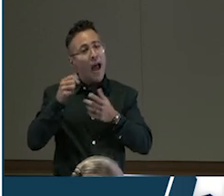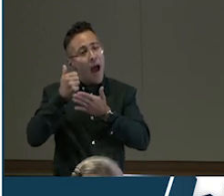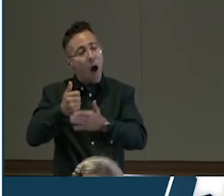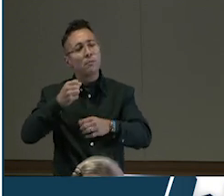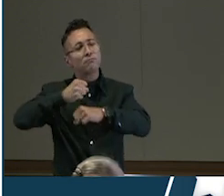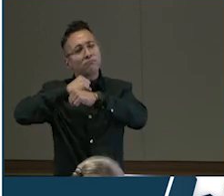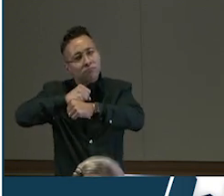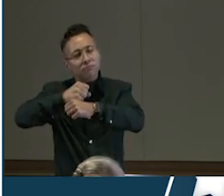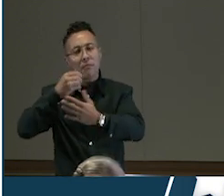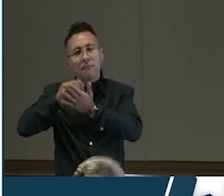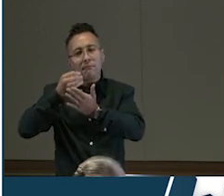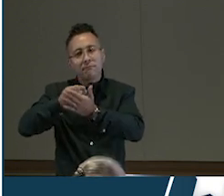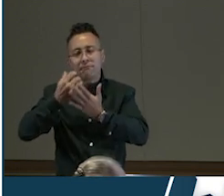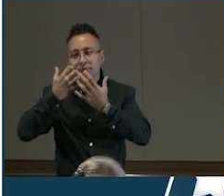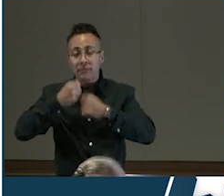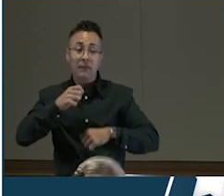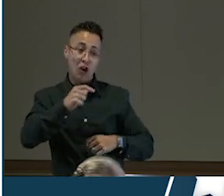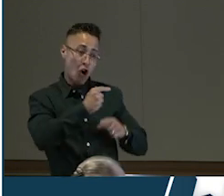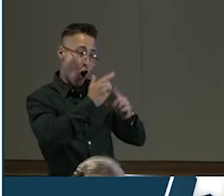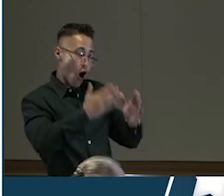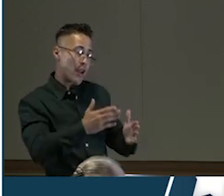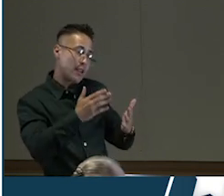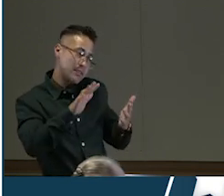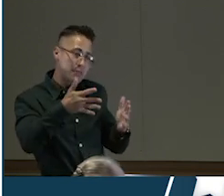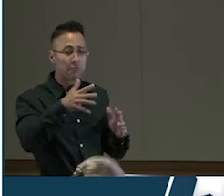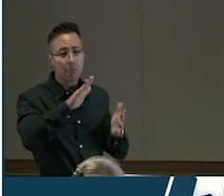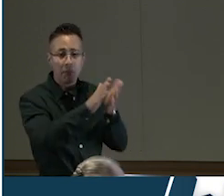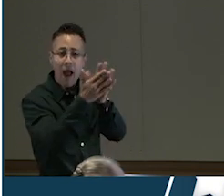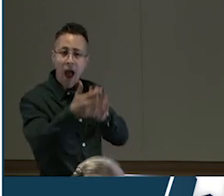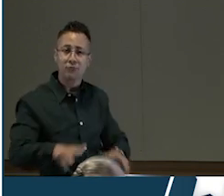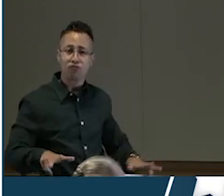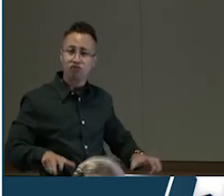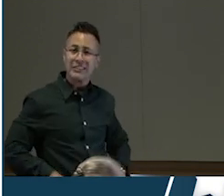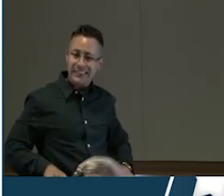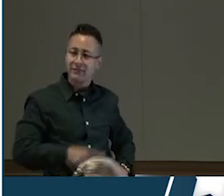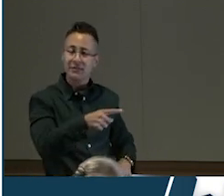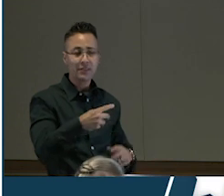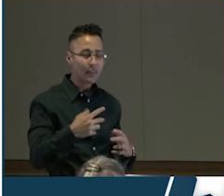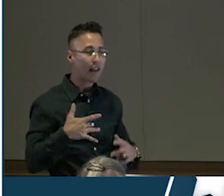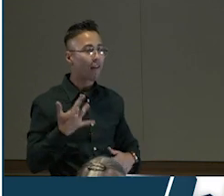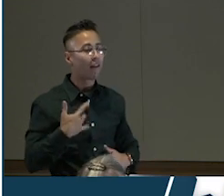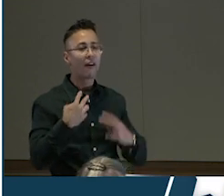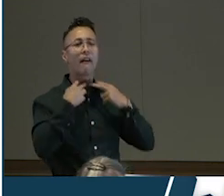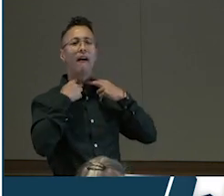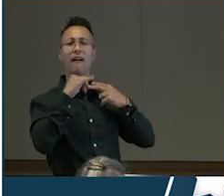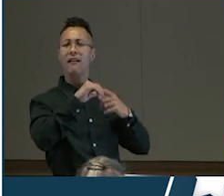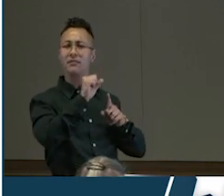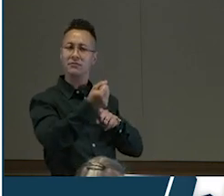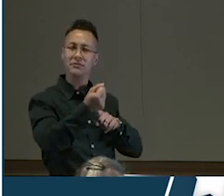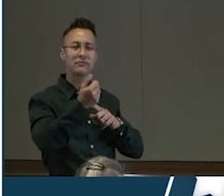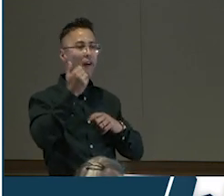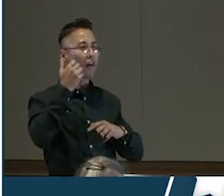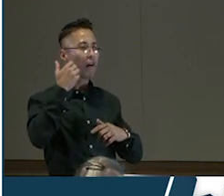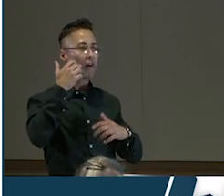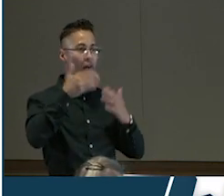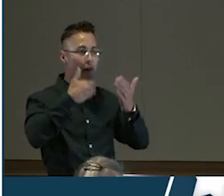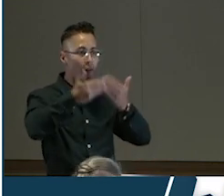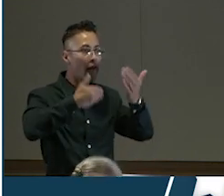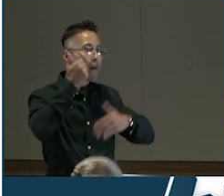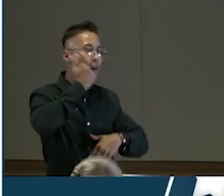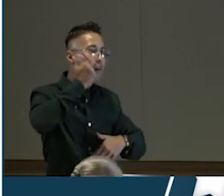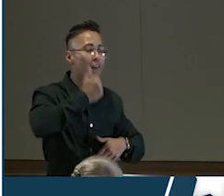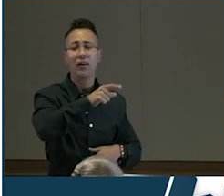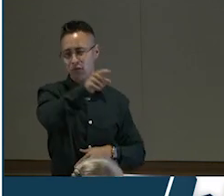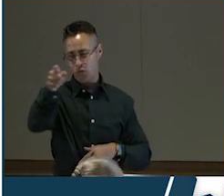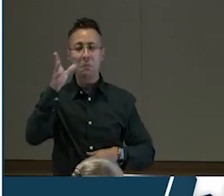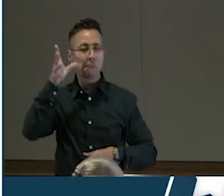get greedy when they're stuck in that situation. They're living in a situation day by day. You guys as parents can understand that immensely, but